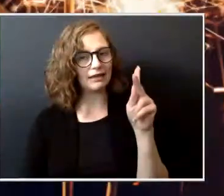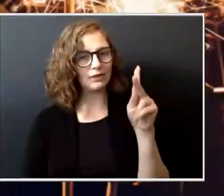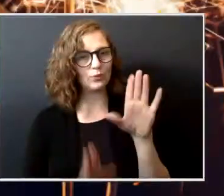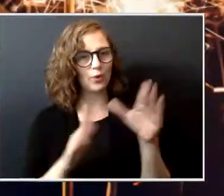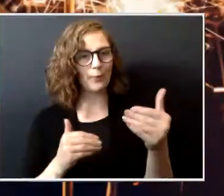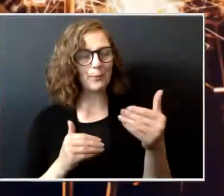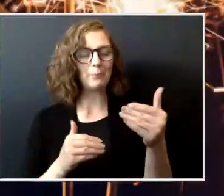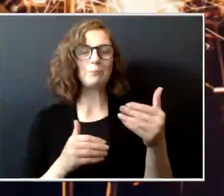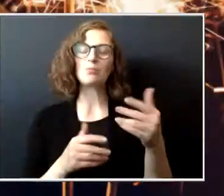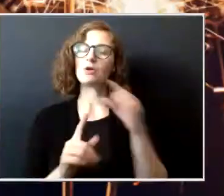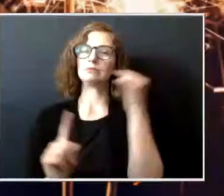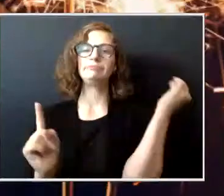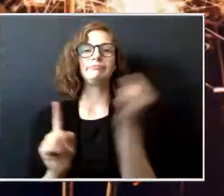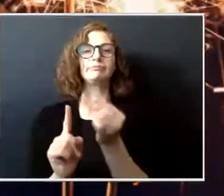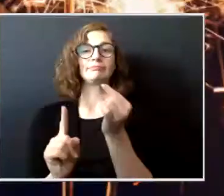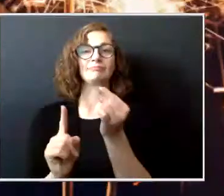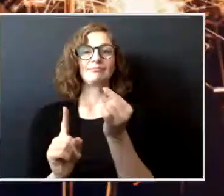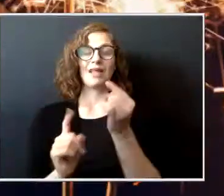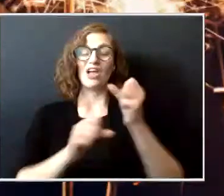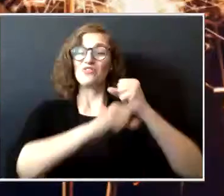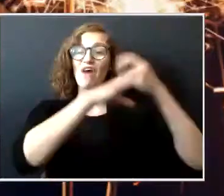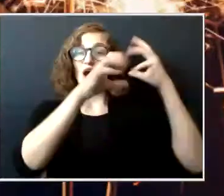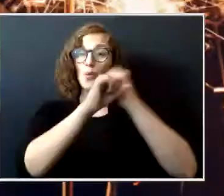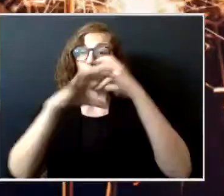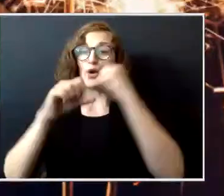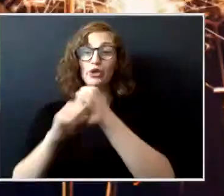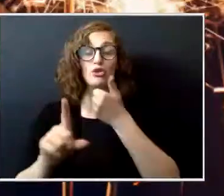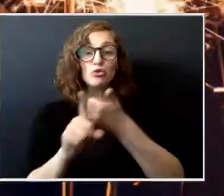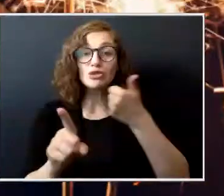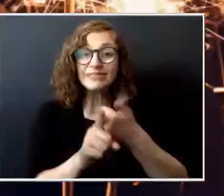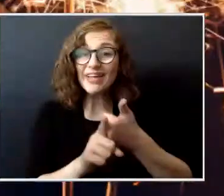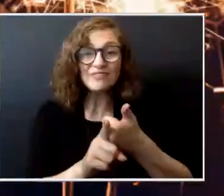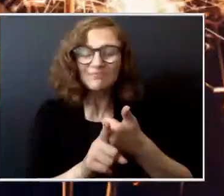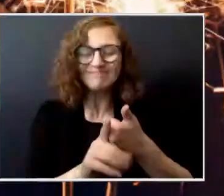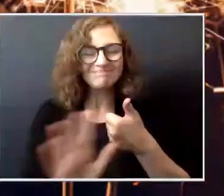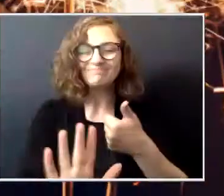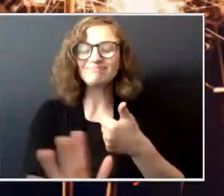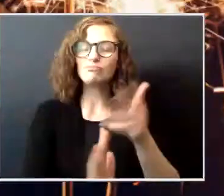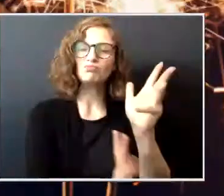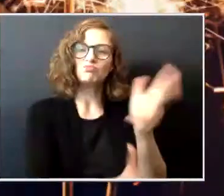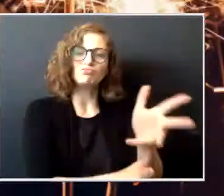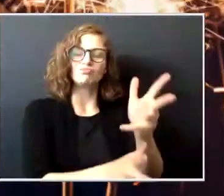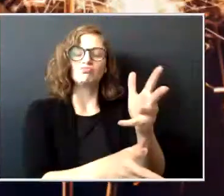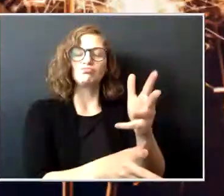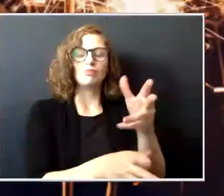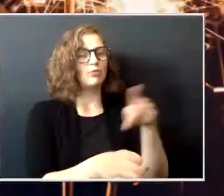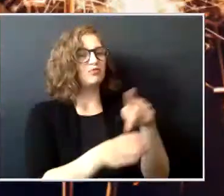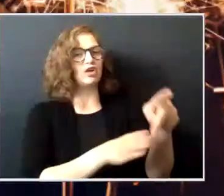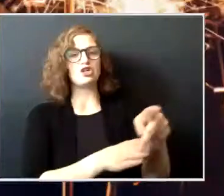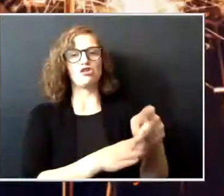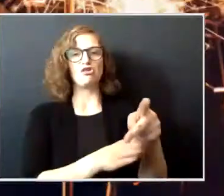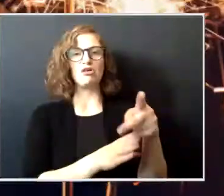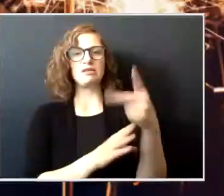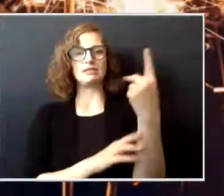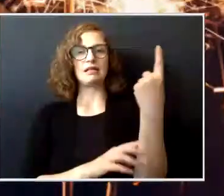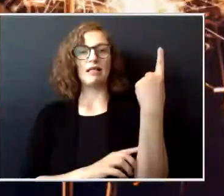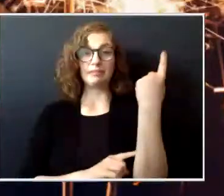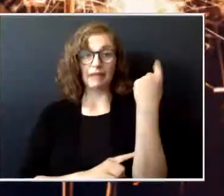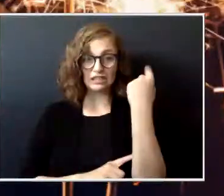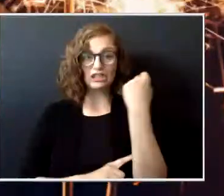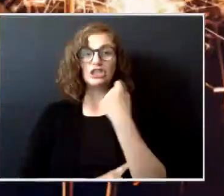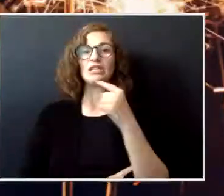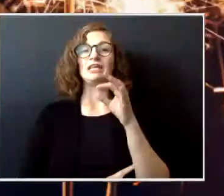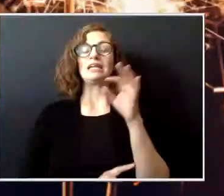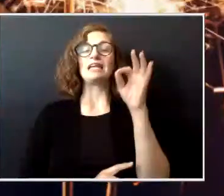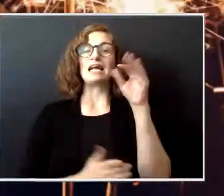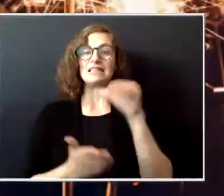Safety Commission counted 9,700 firework injuries and 8 deaths. The highest rates of injuries